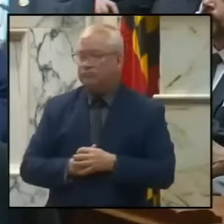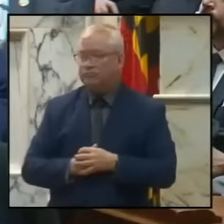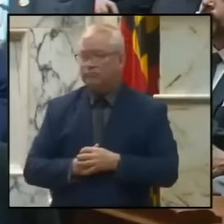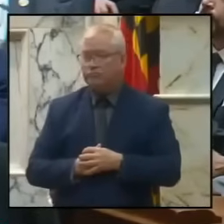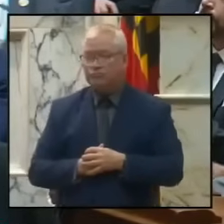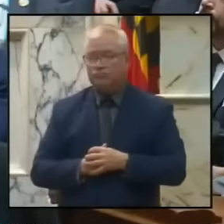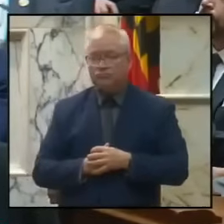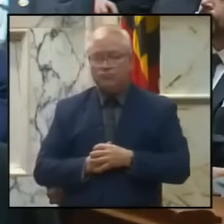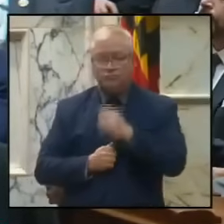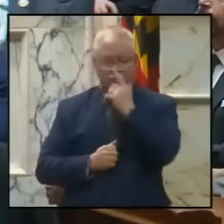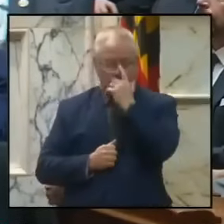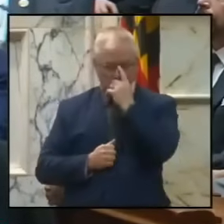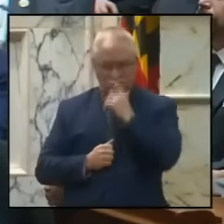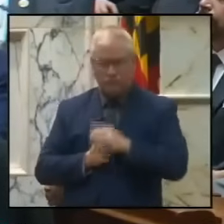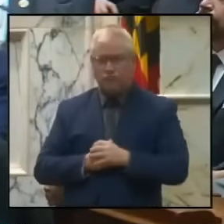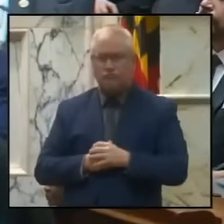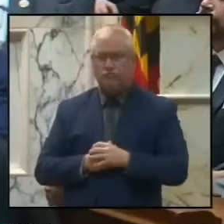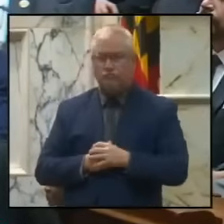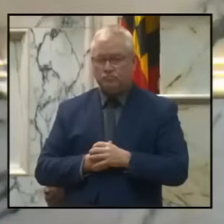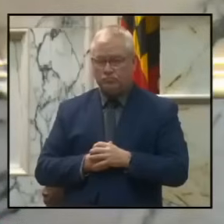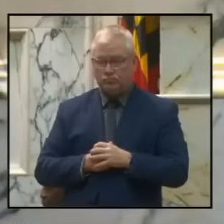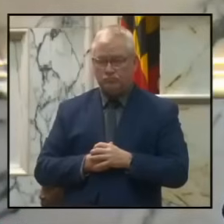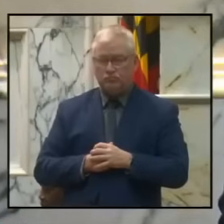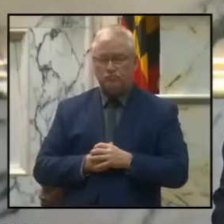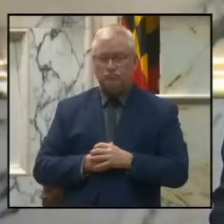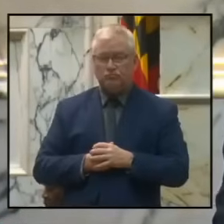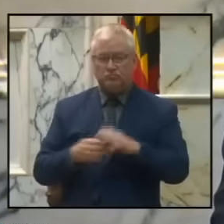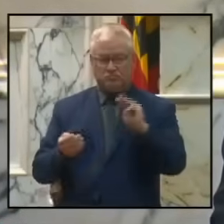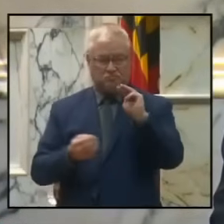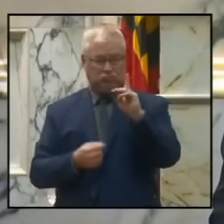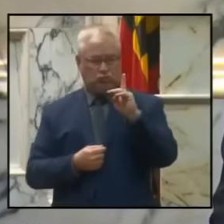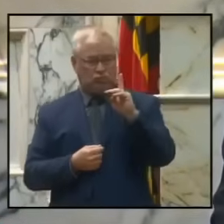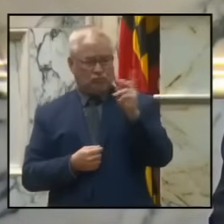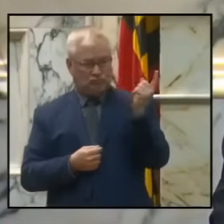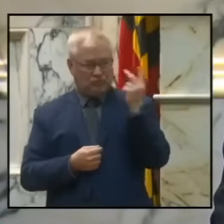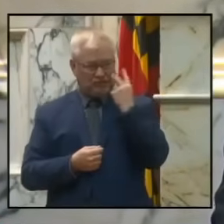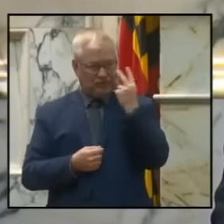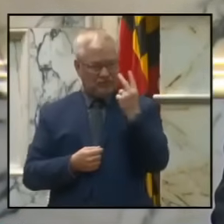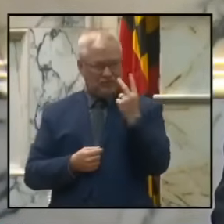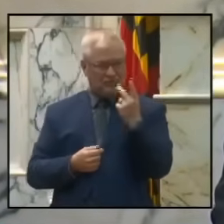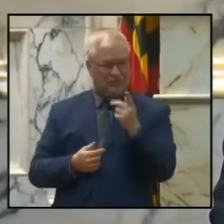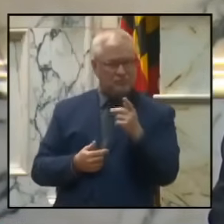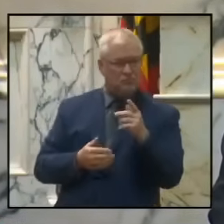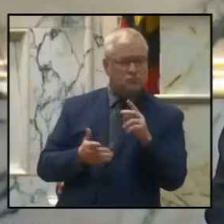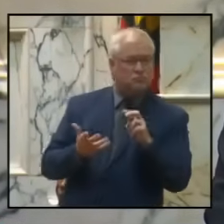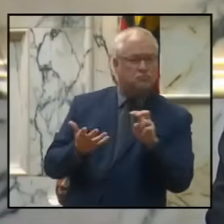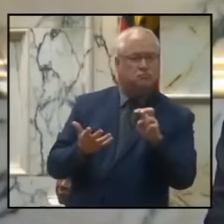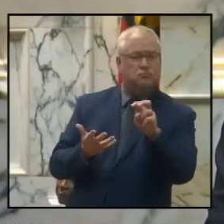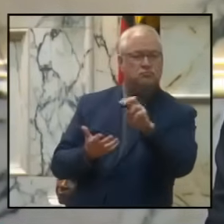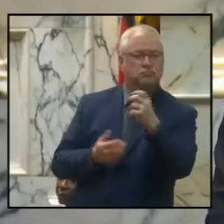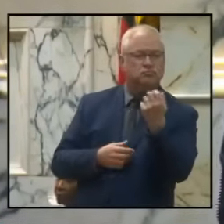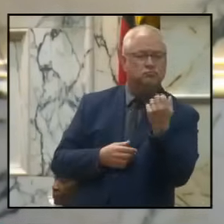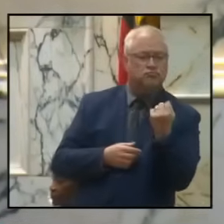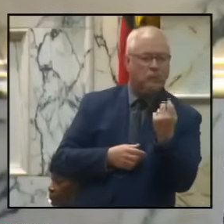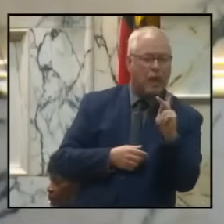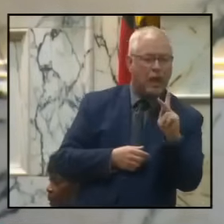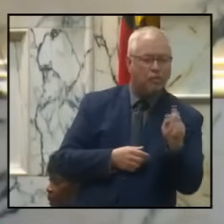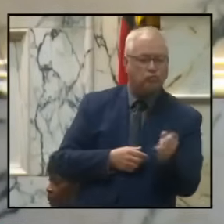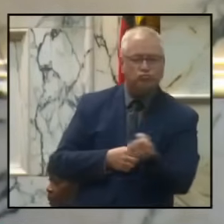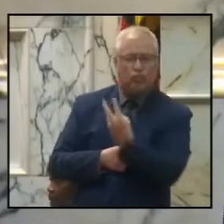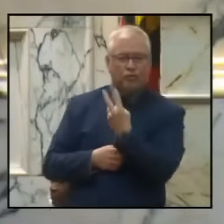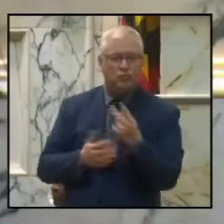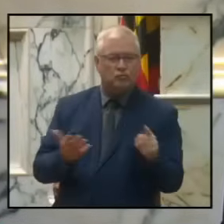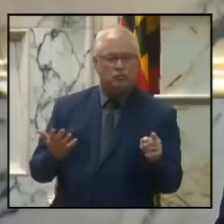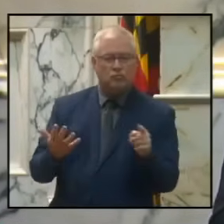And once Marylanders move through our school system, they should also have stronger on-ramps to success, no matter how